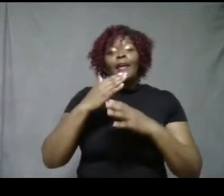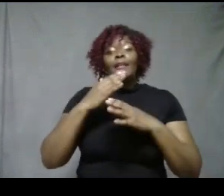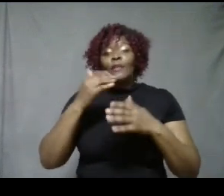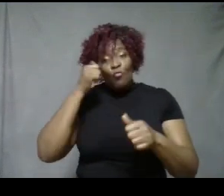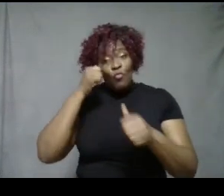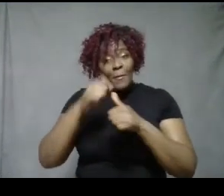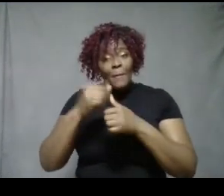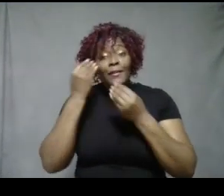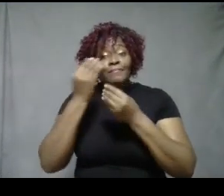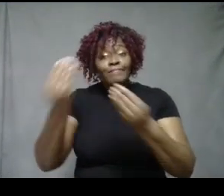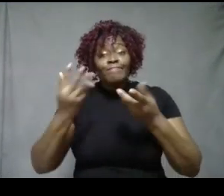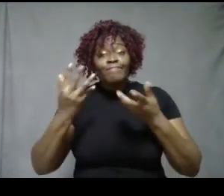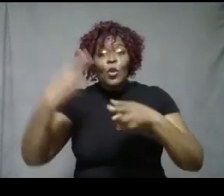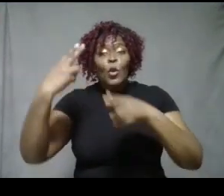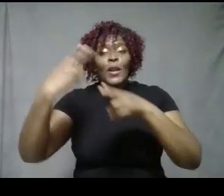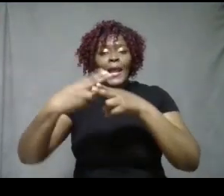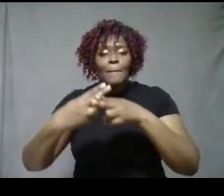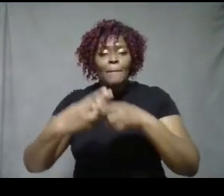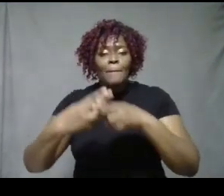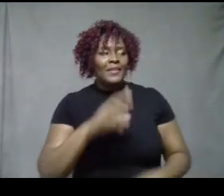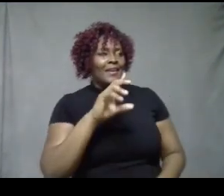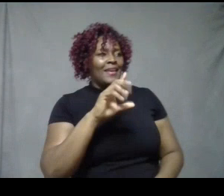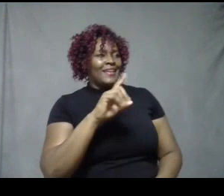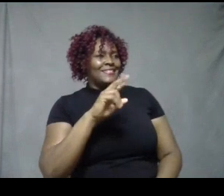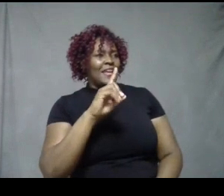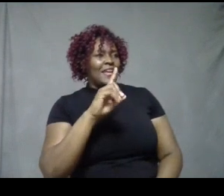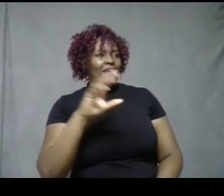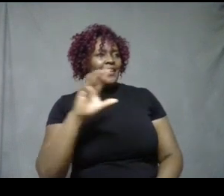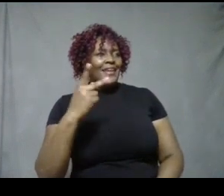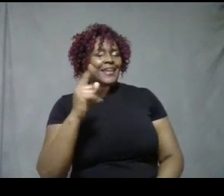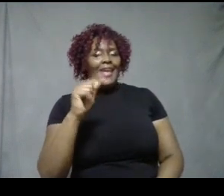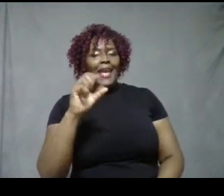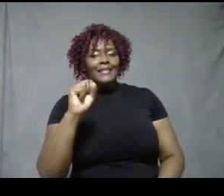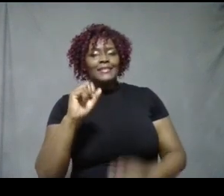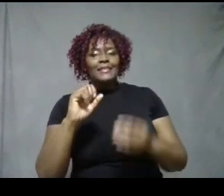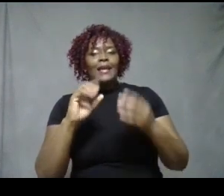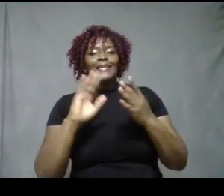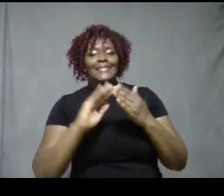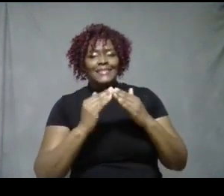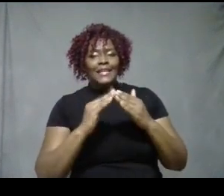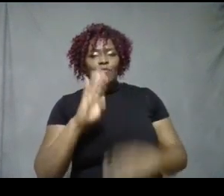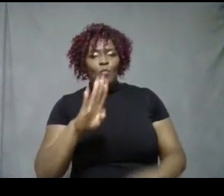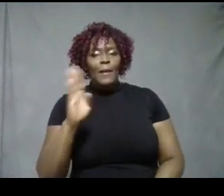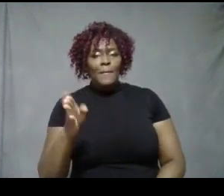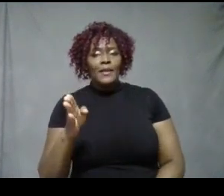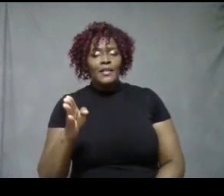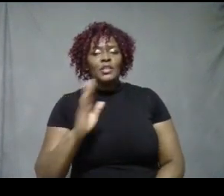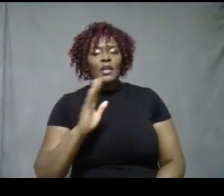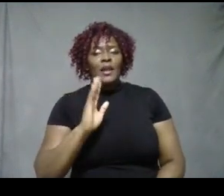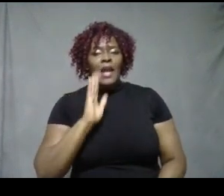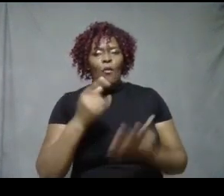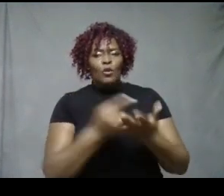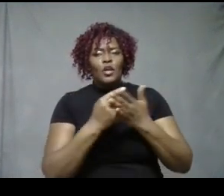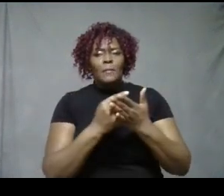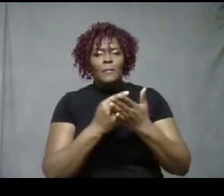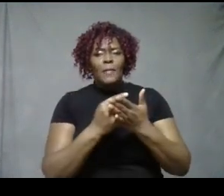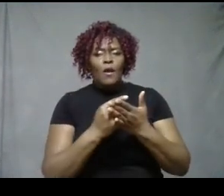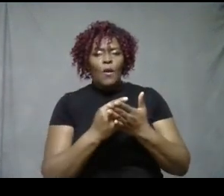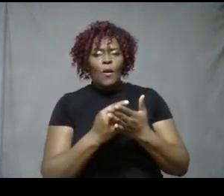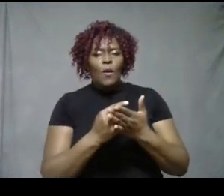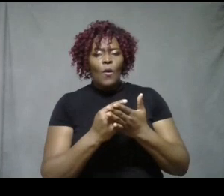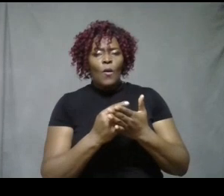record. Please begin when you're ready. David Katz, City of Boynton Beach. I'm going to talk about the candidacy of Mr. Joe Josman. I